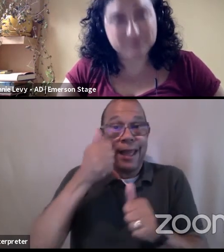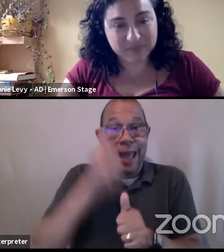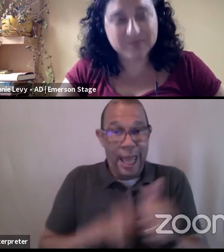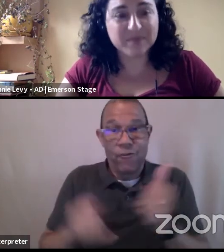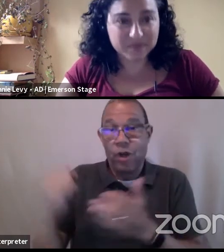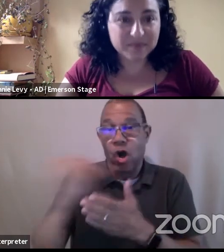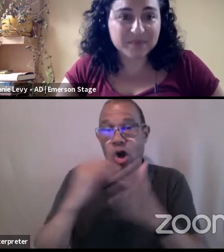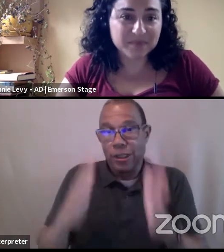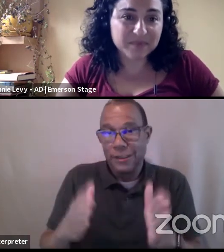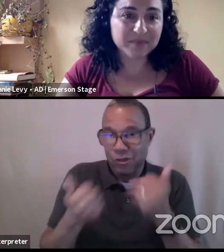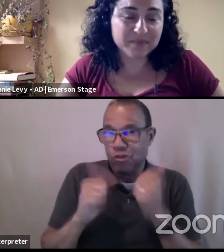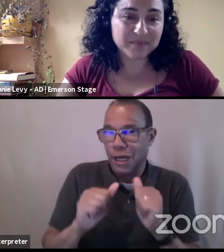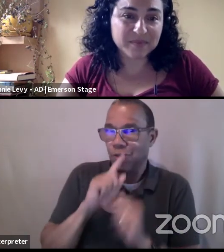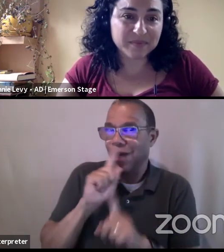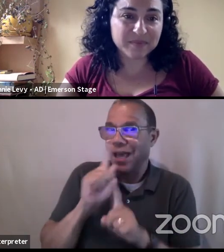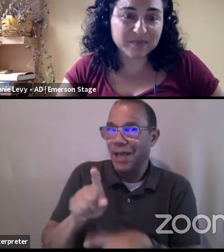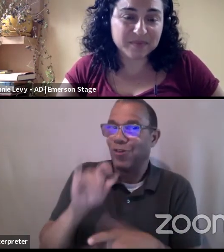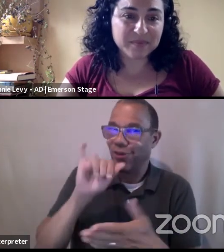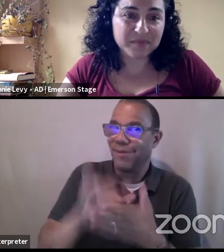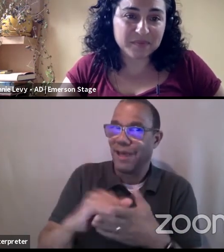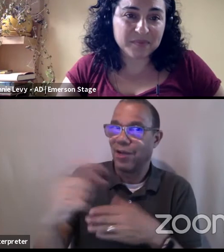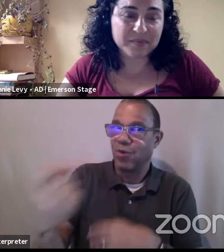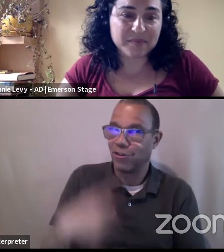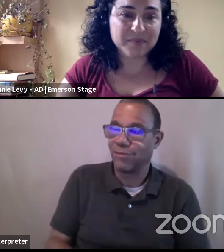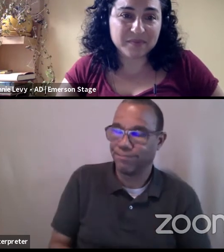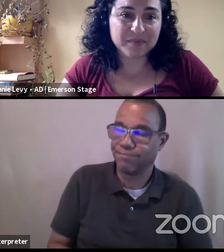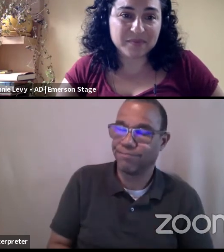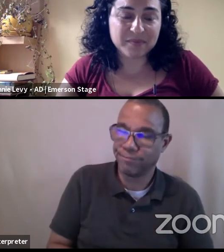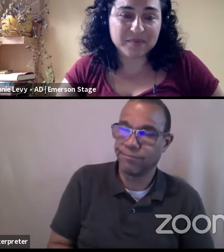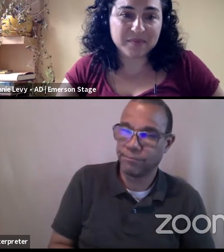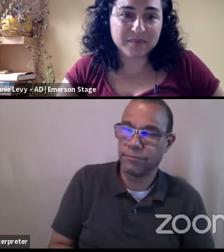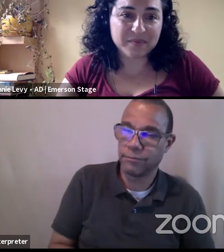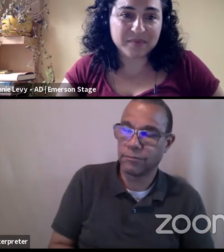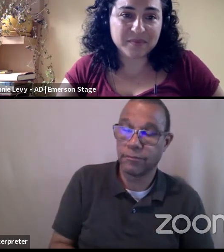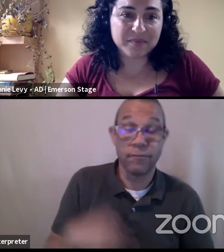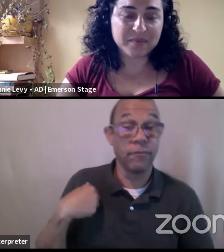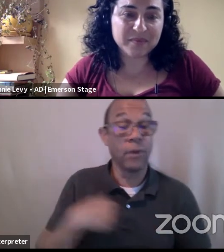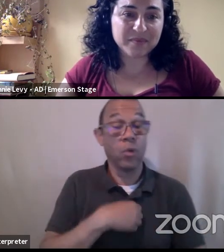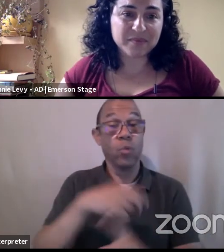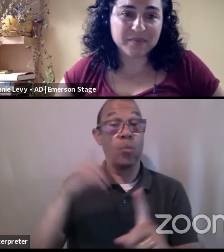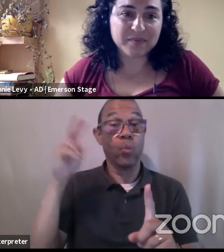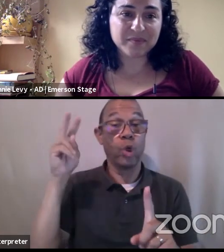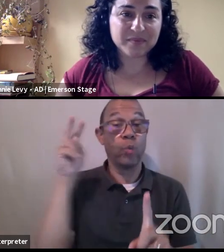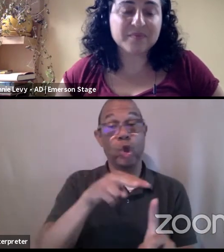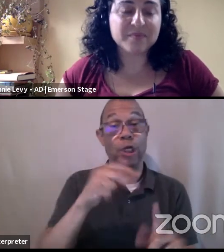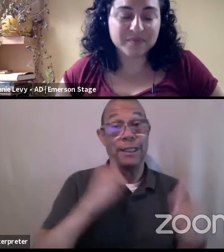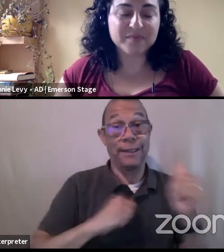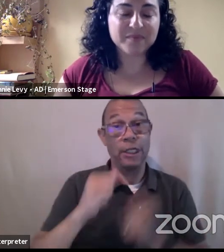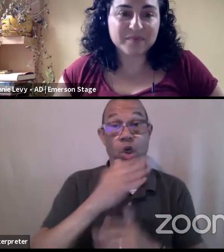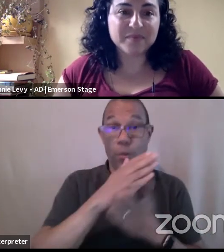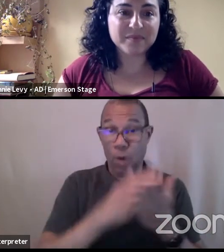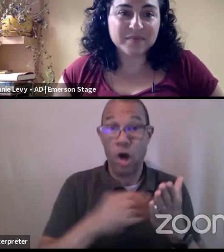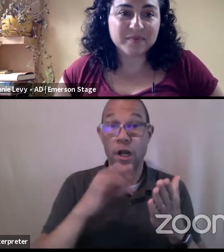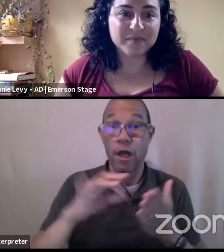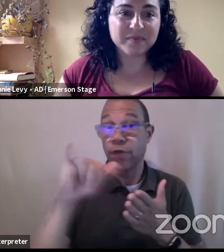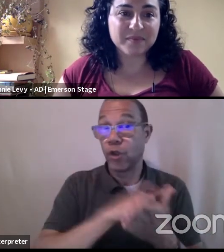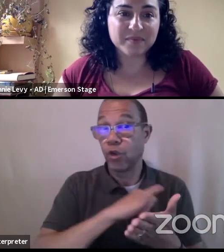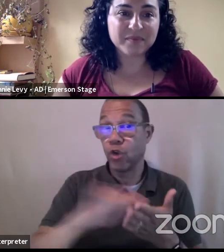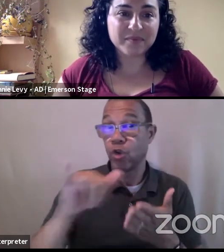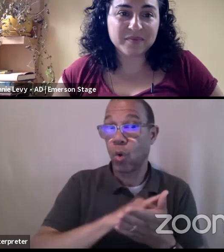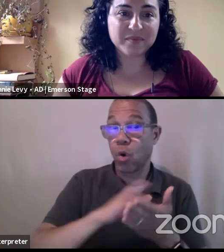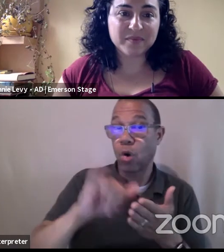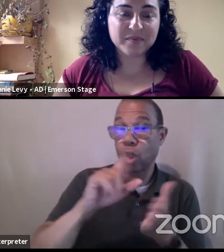question. And we see a lot of, just by looking at the theater section of New York Times, I can see a lot of